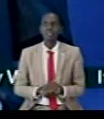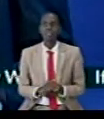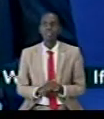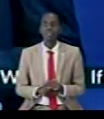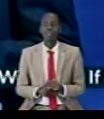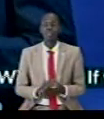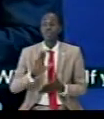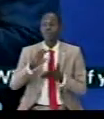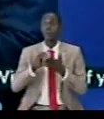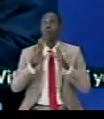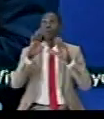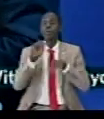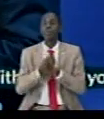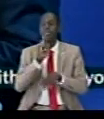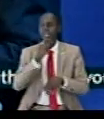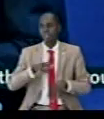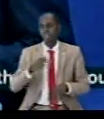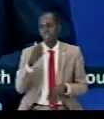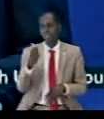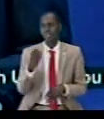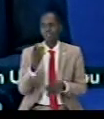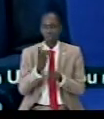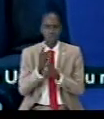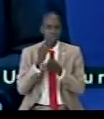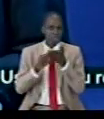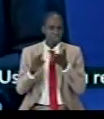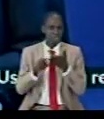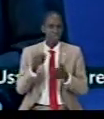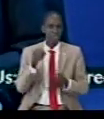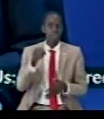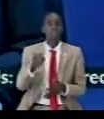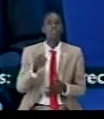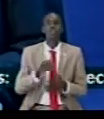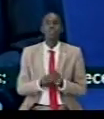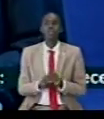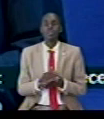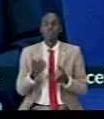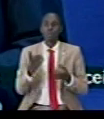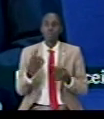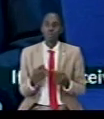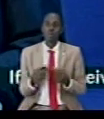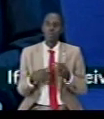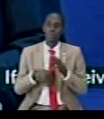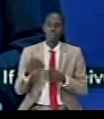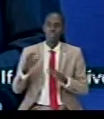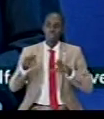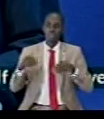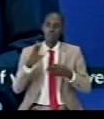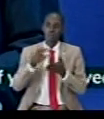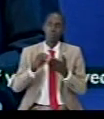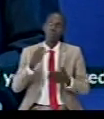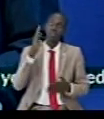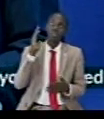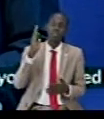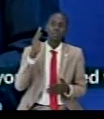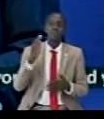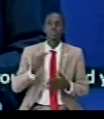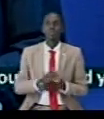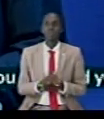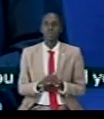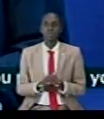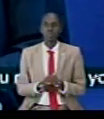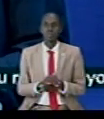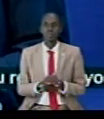Your miracle is still there. Shake it up and come out and testify. You know, to the power of God. The next testifier,